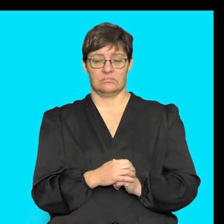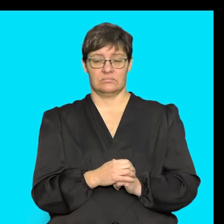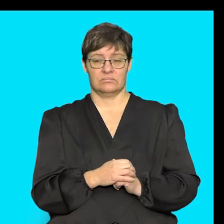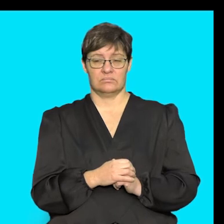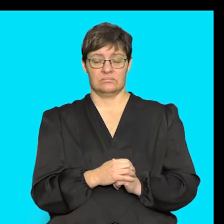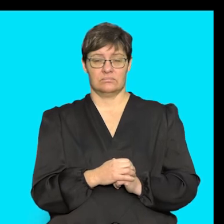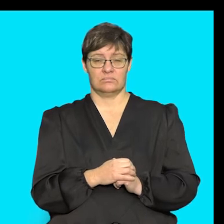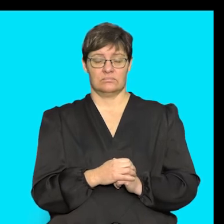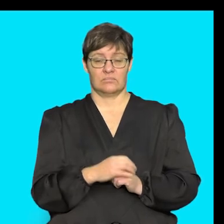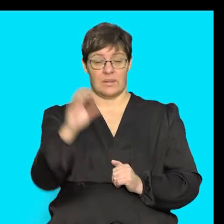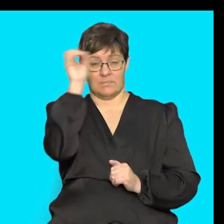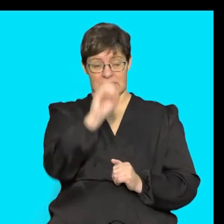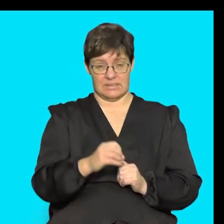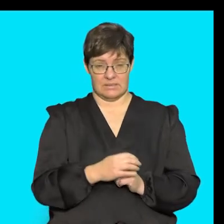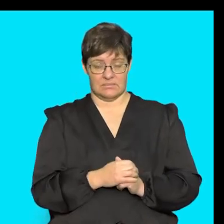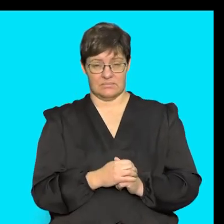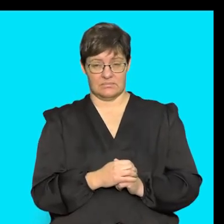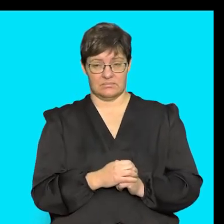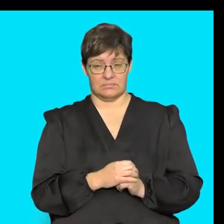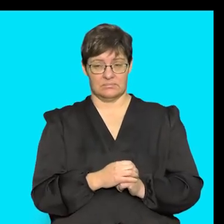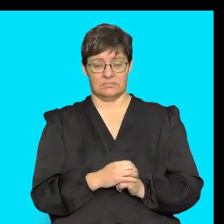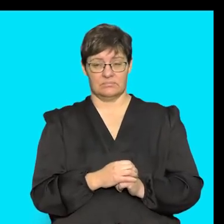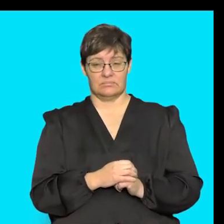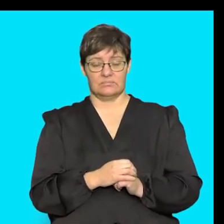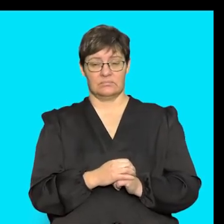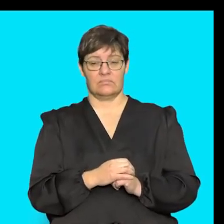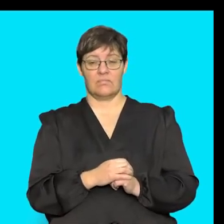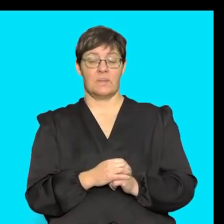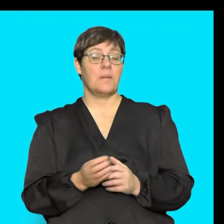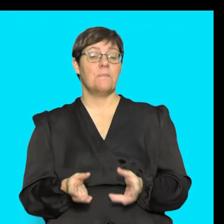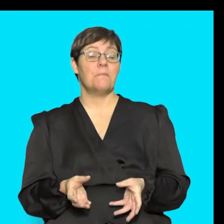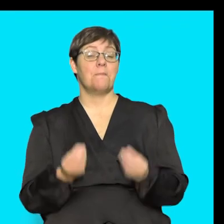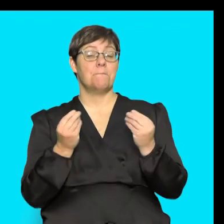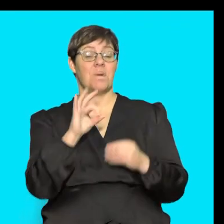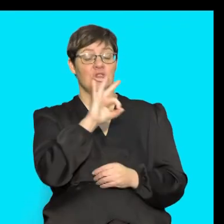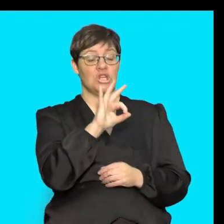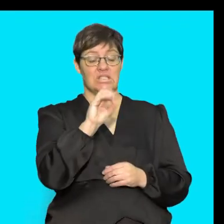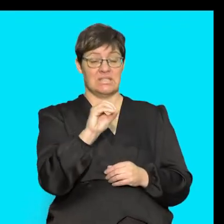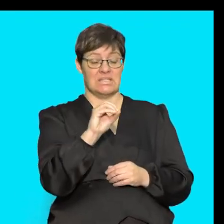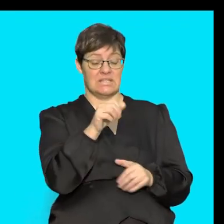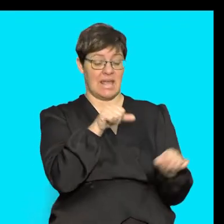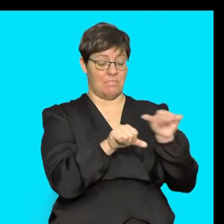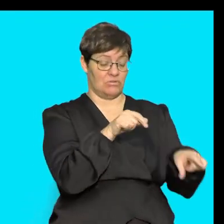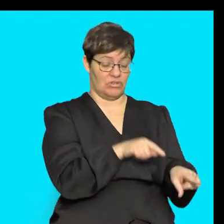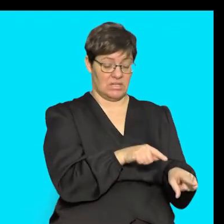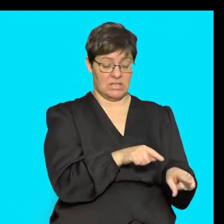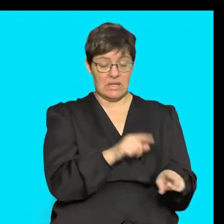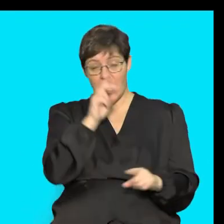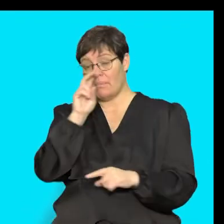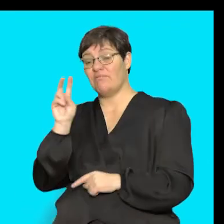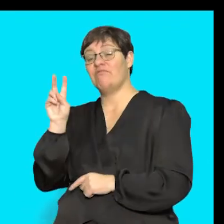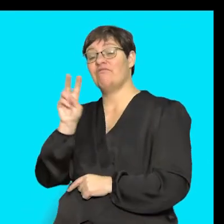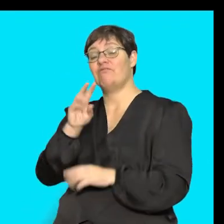30.03. Okay, percent. So if you get 30 for chemistry,